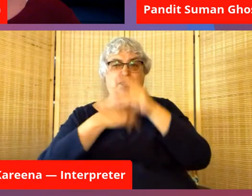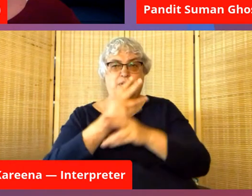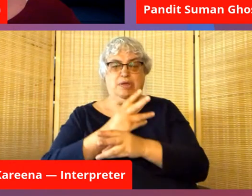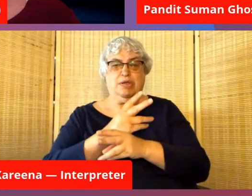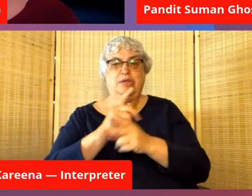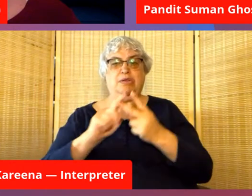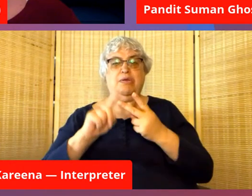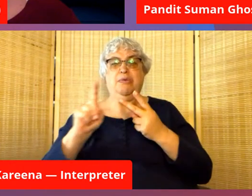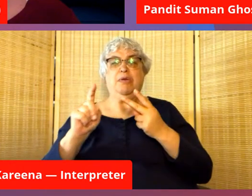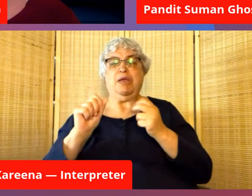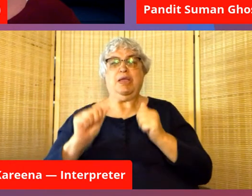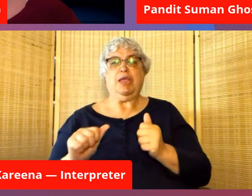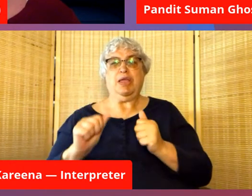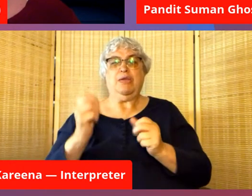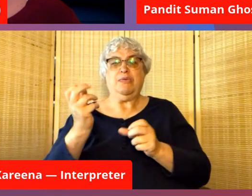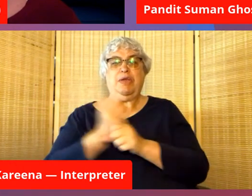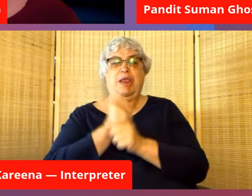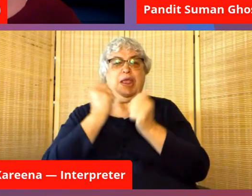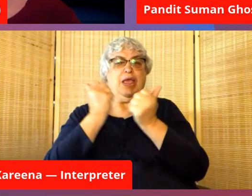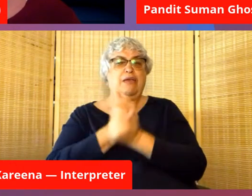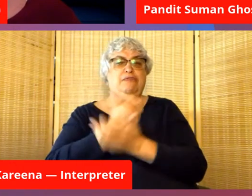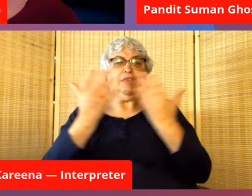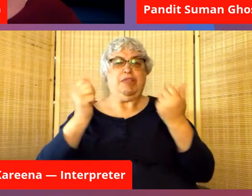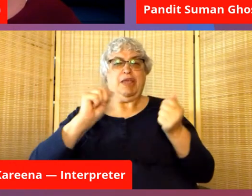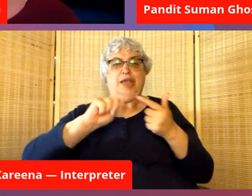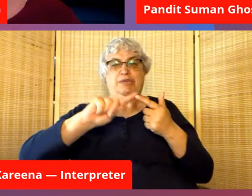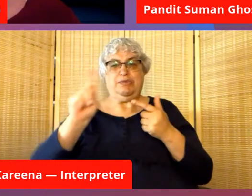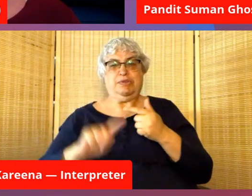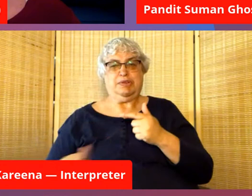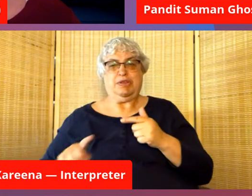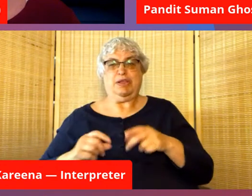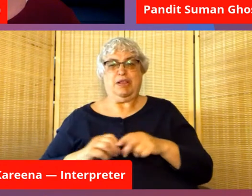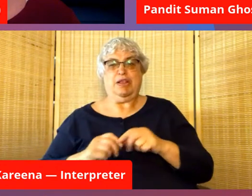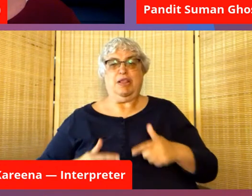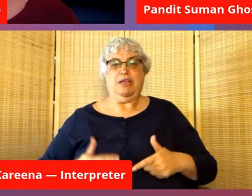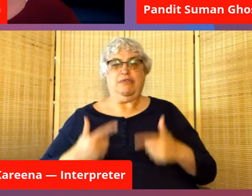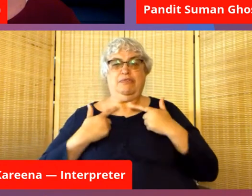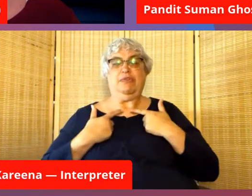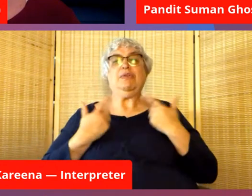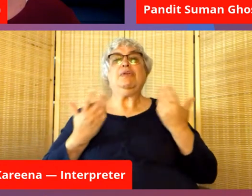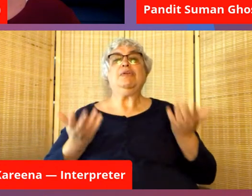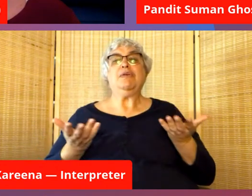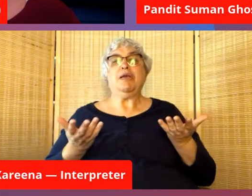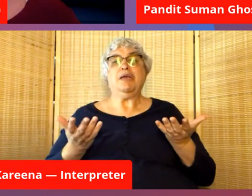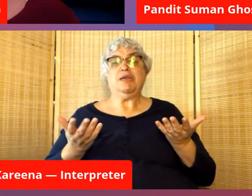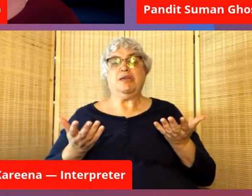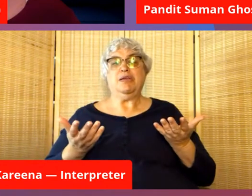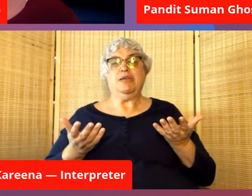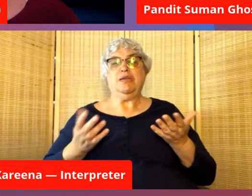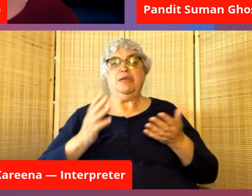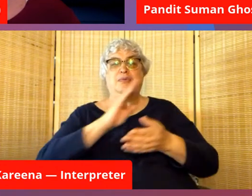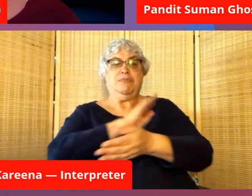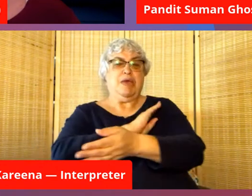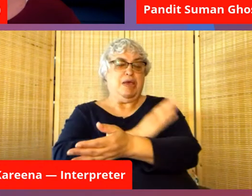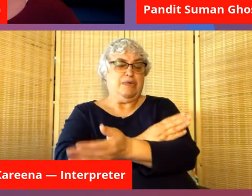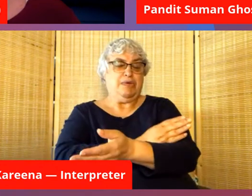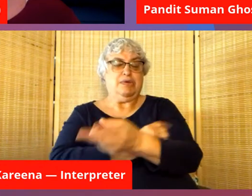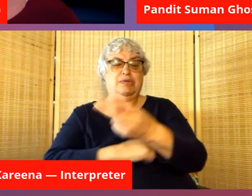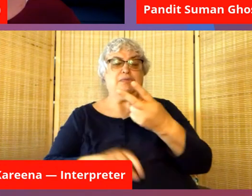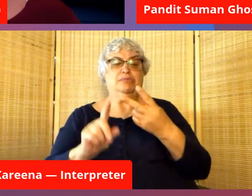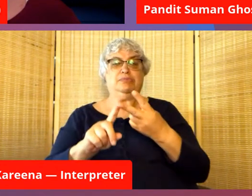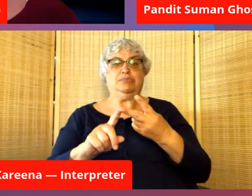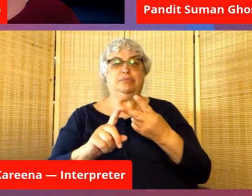win everything in life by the strength of maybe power,